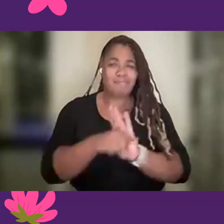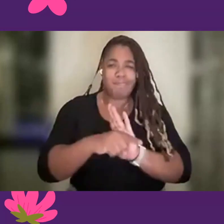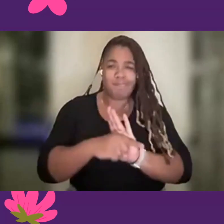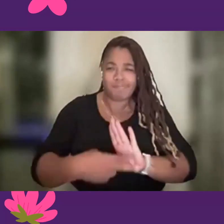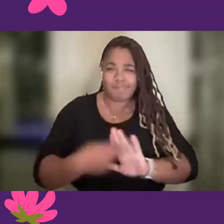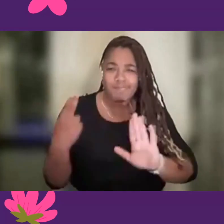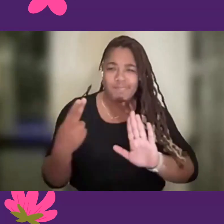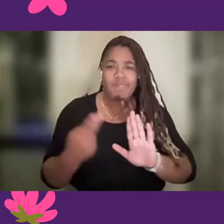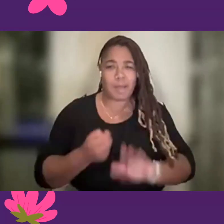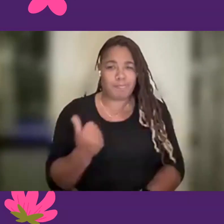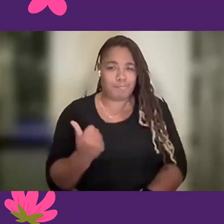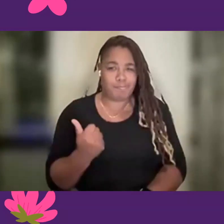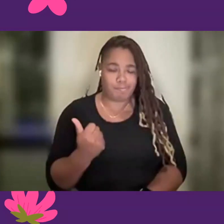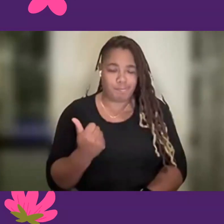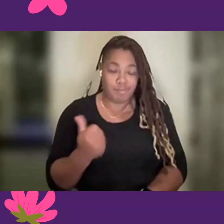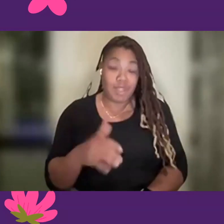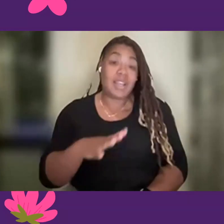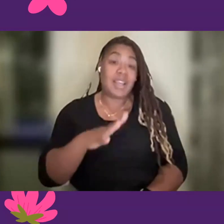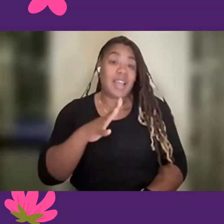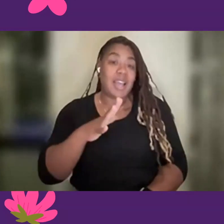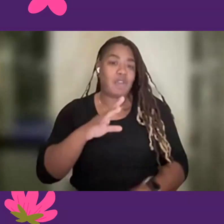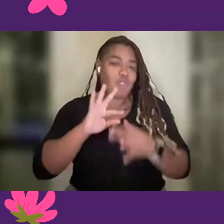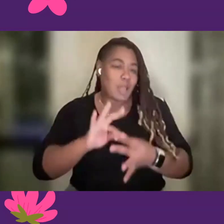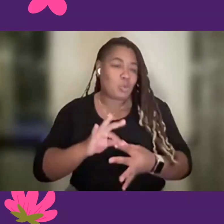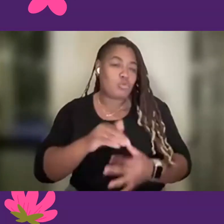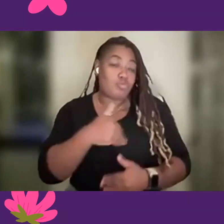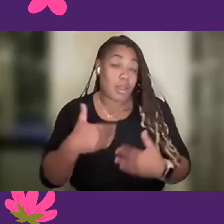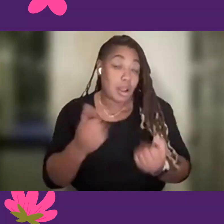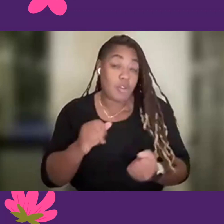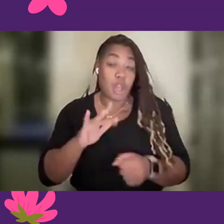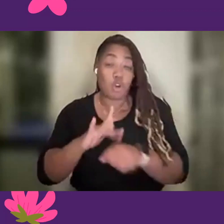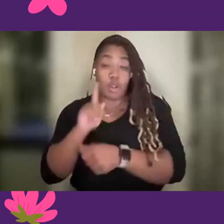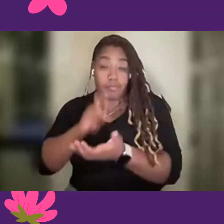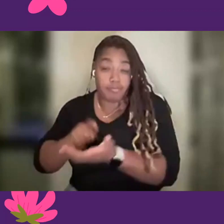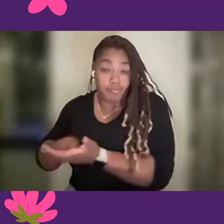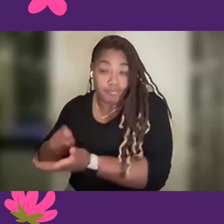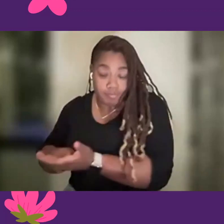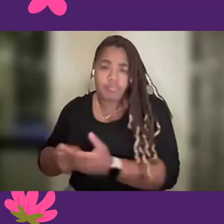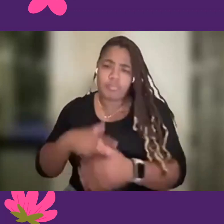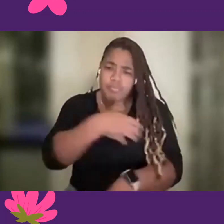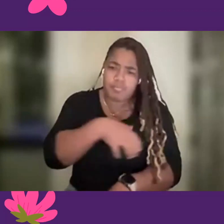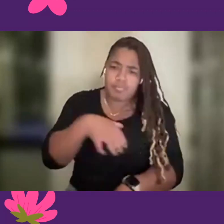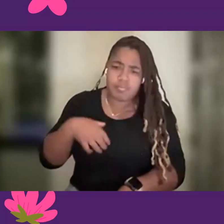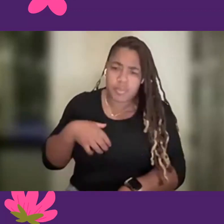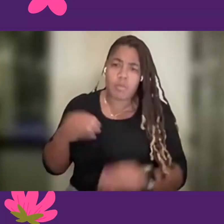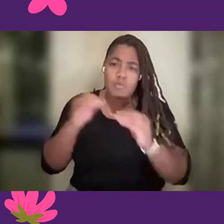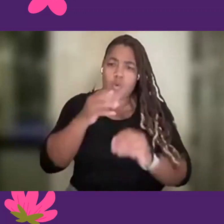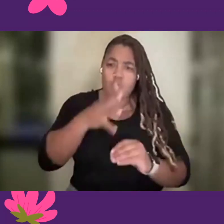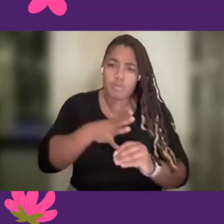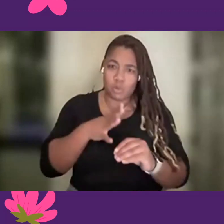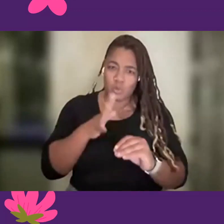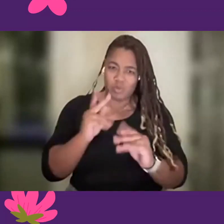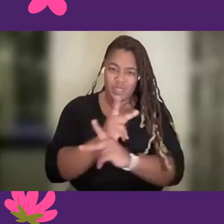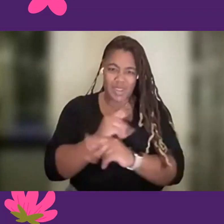health and early detection and hope to empower more women to speak about how they can seek help from their